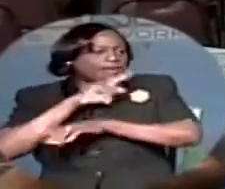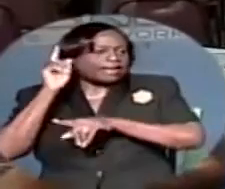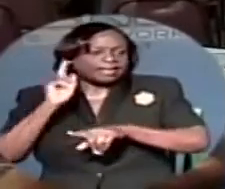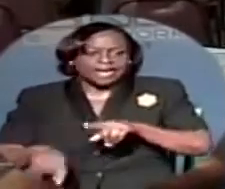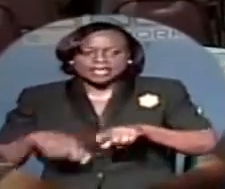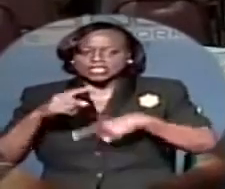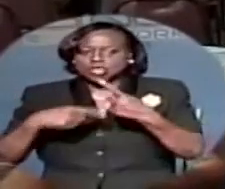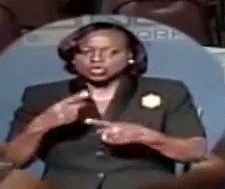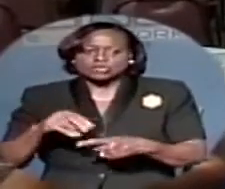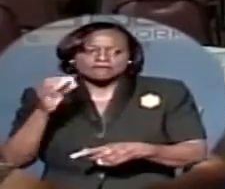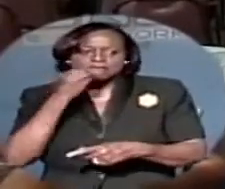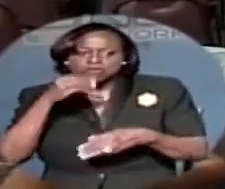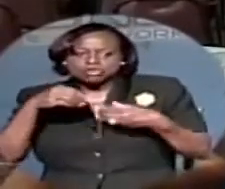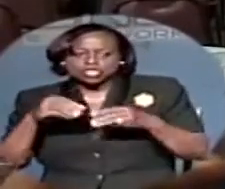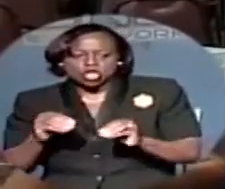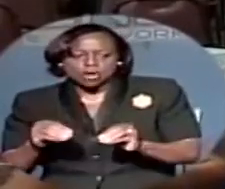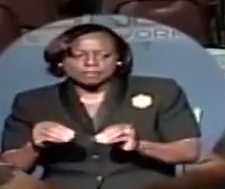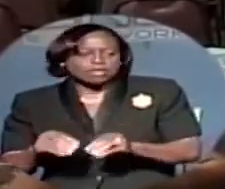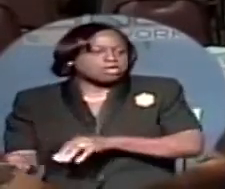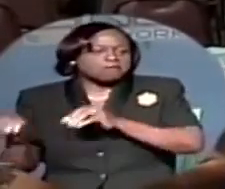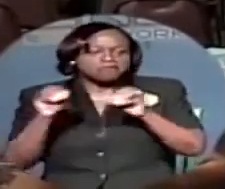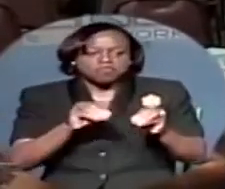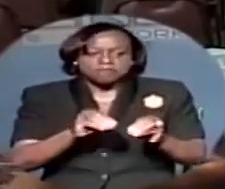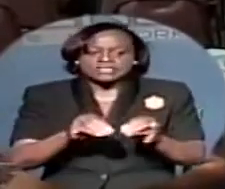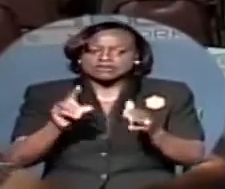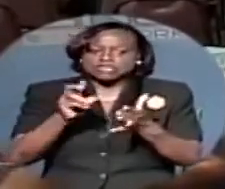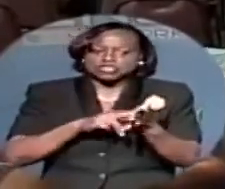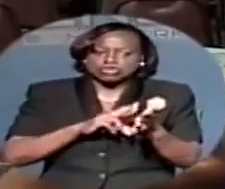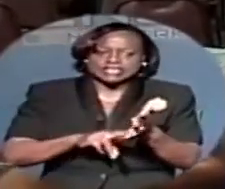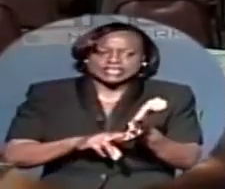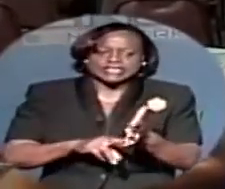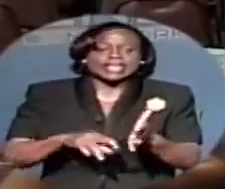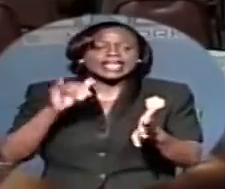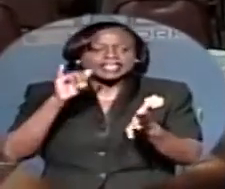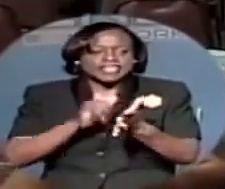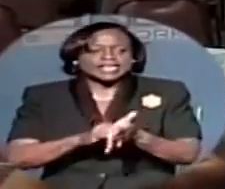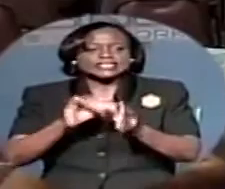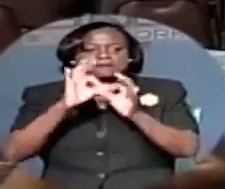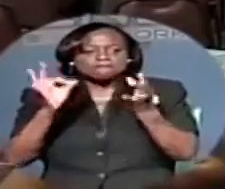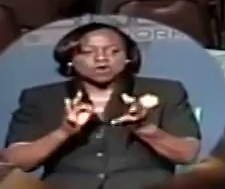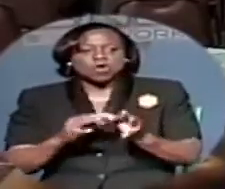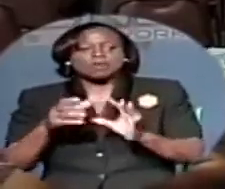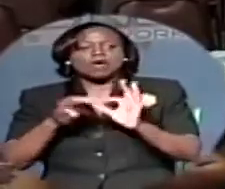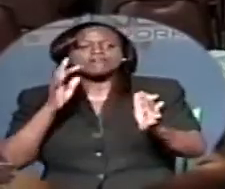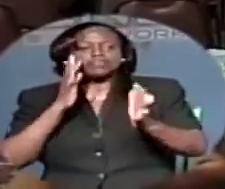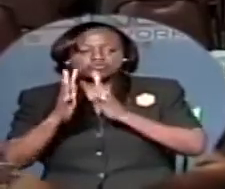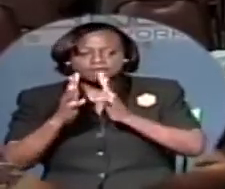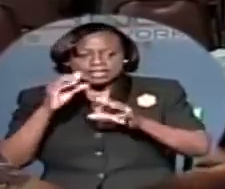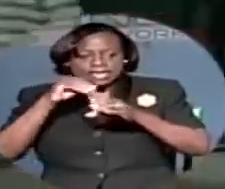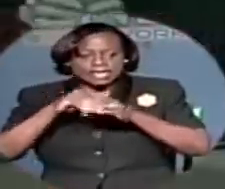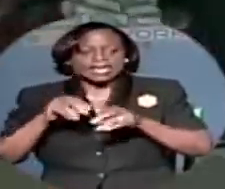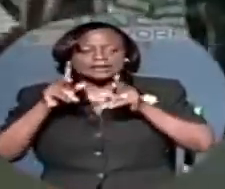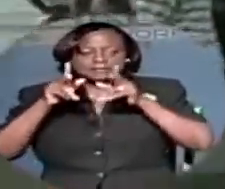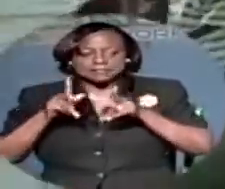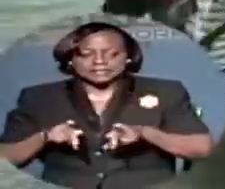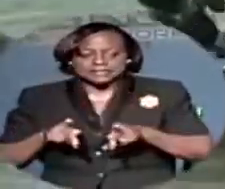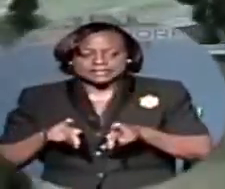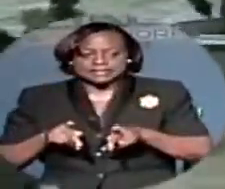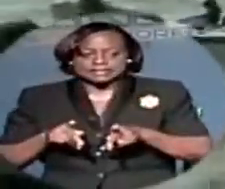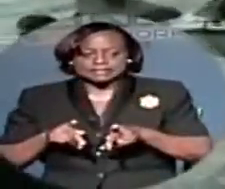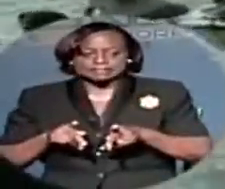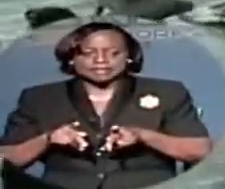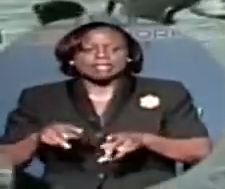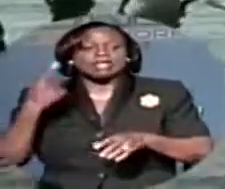supermarket, their movements are restricted. Then that is a form of trafficking in persons. Meantime,